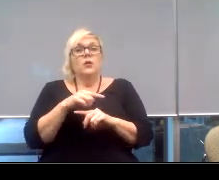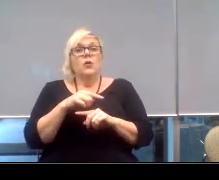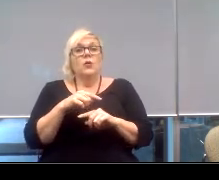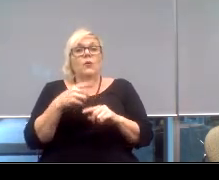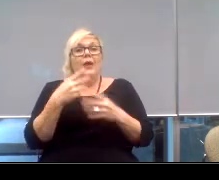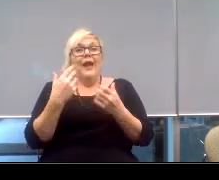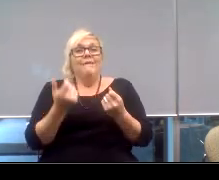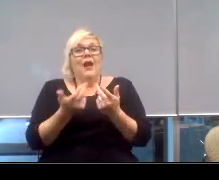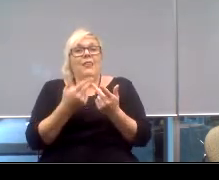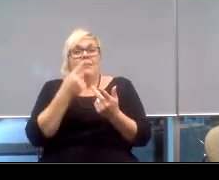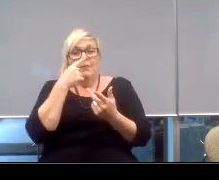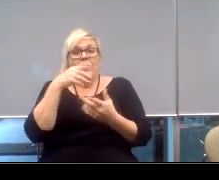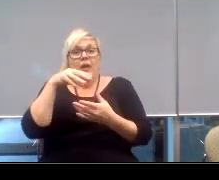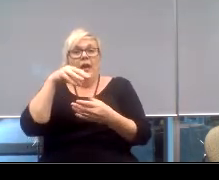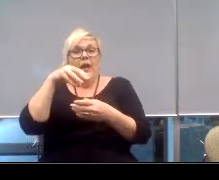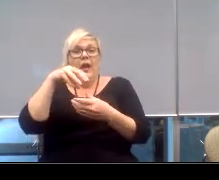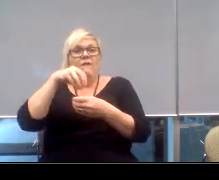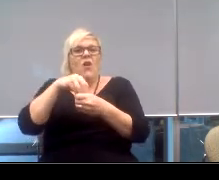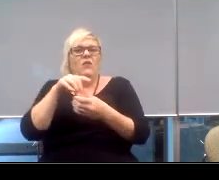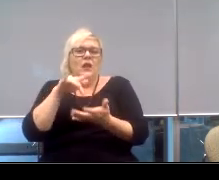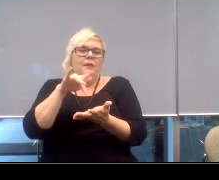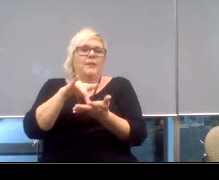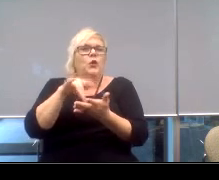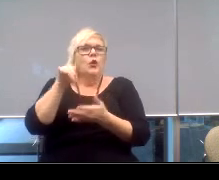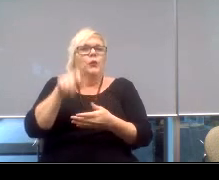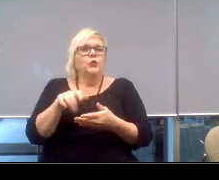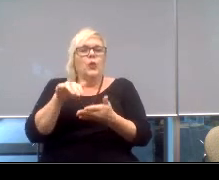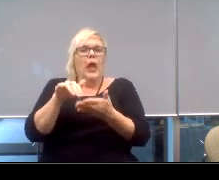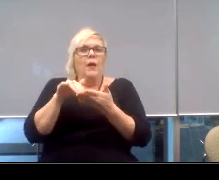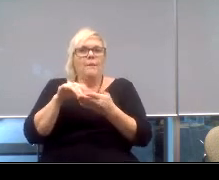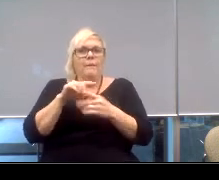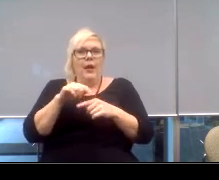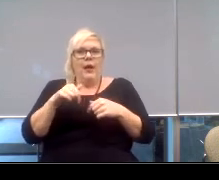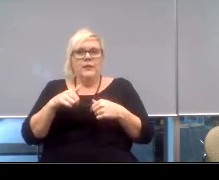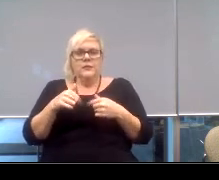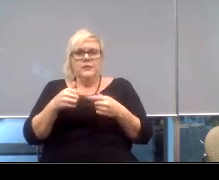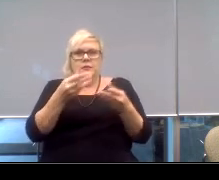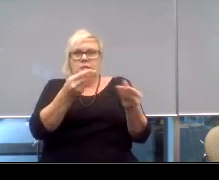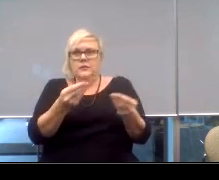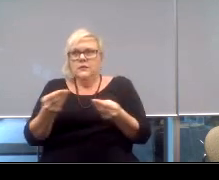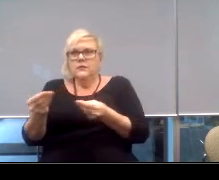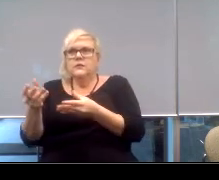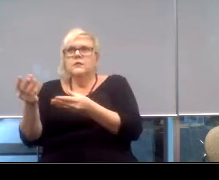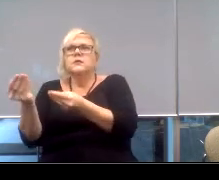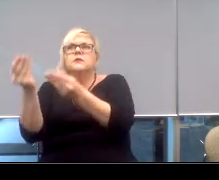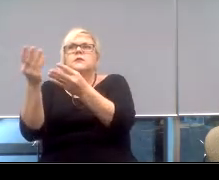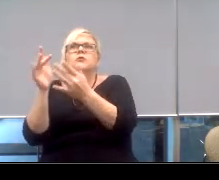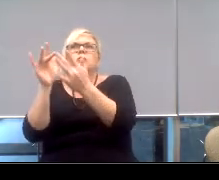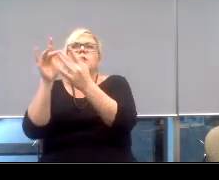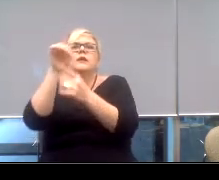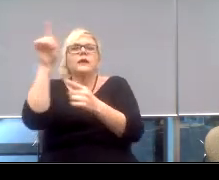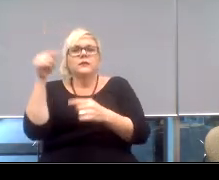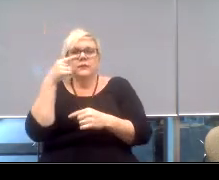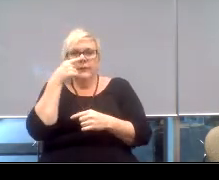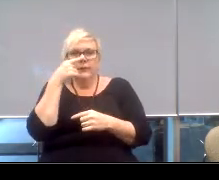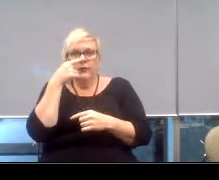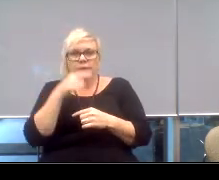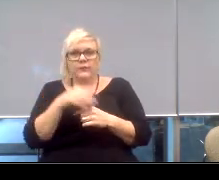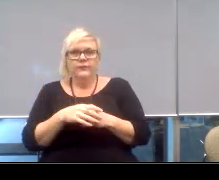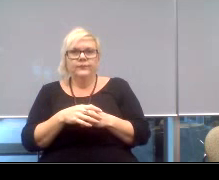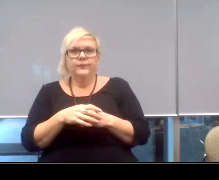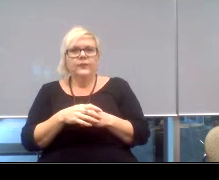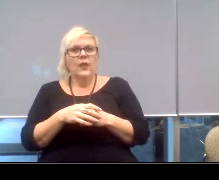intermediaries. We also don't want to lose the social capital that exists in the current system, the creative responses